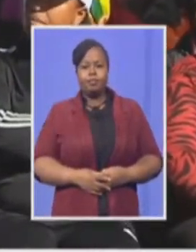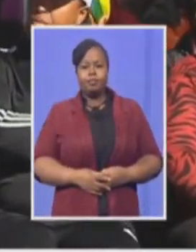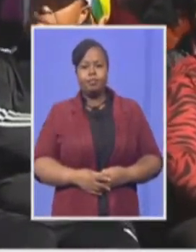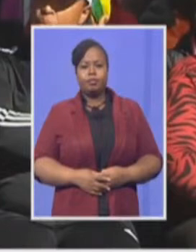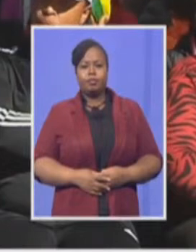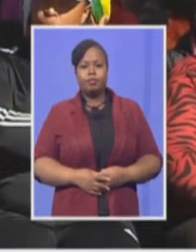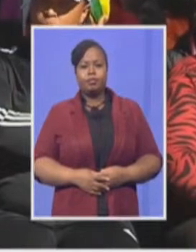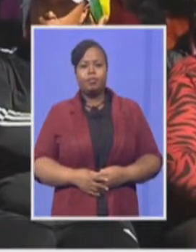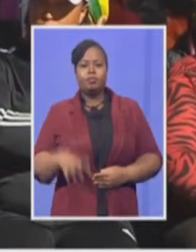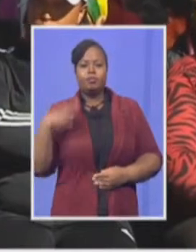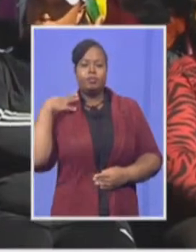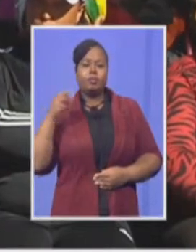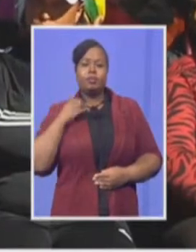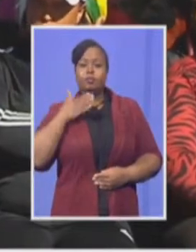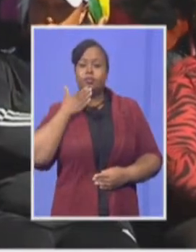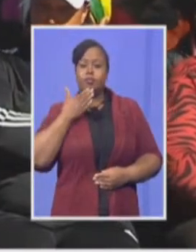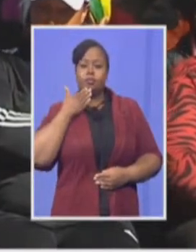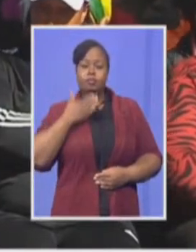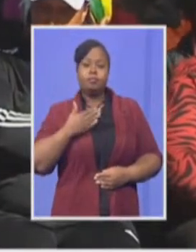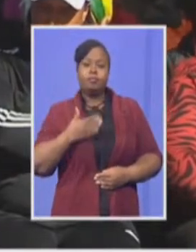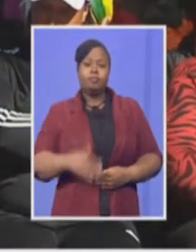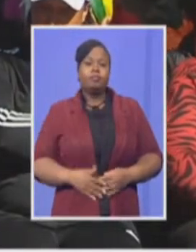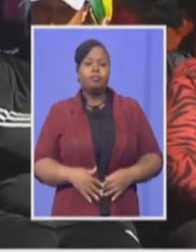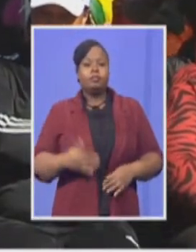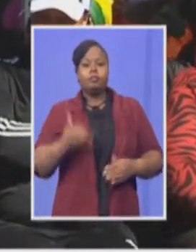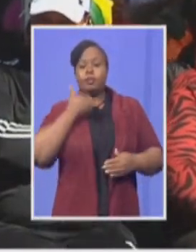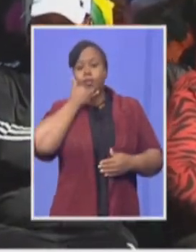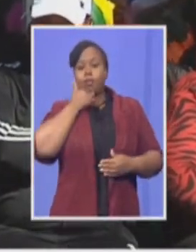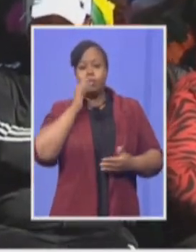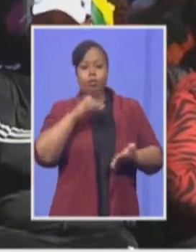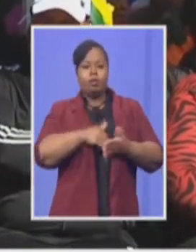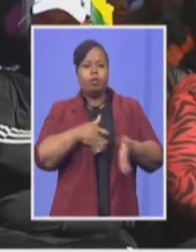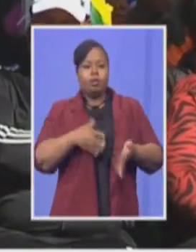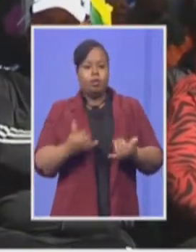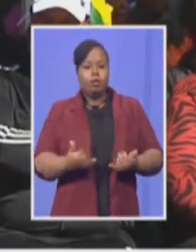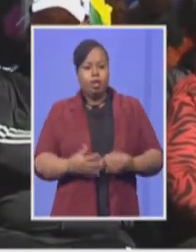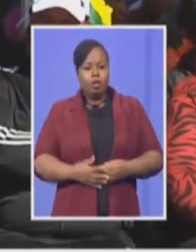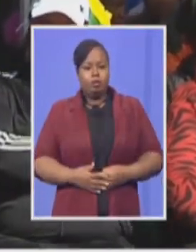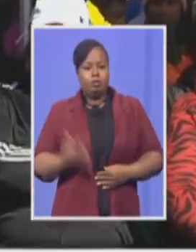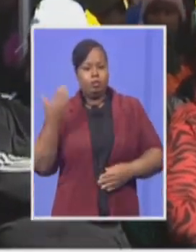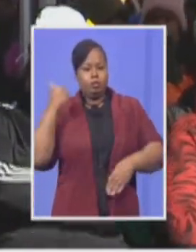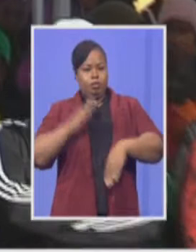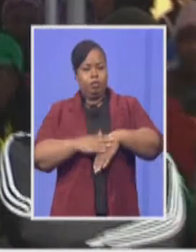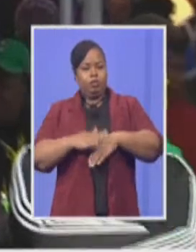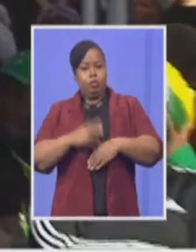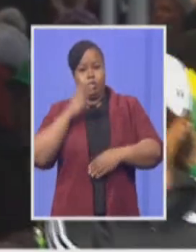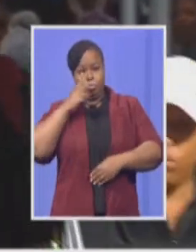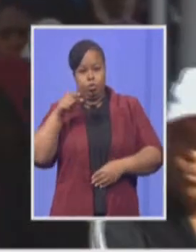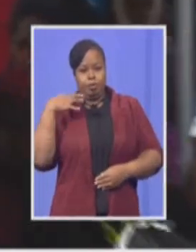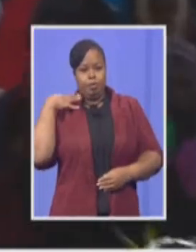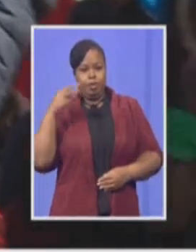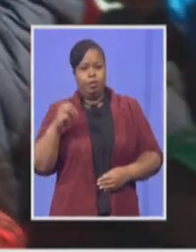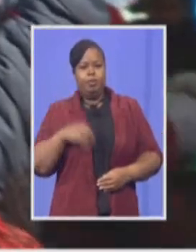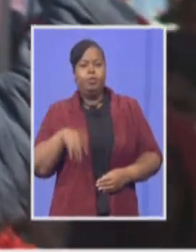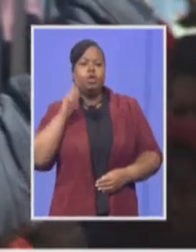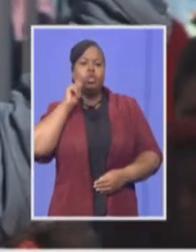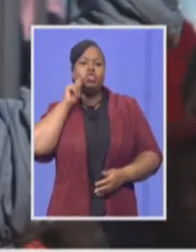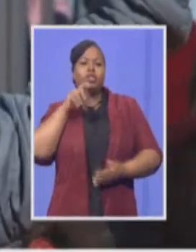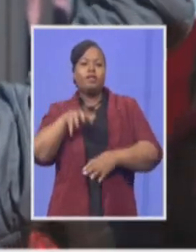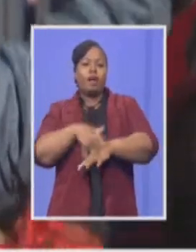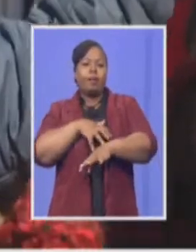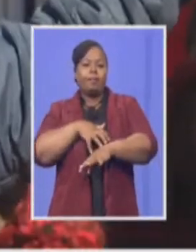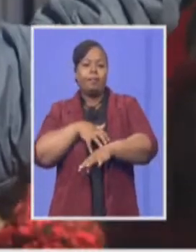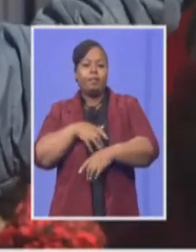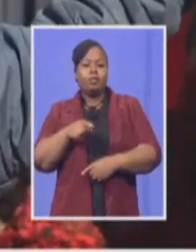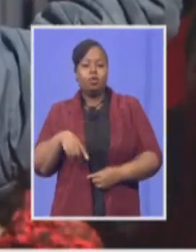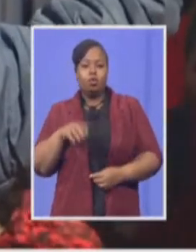Minister, I'm very much happy that today unalorona today. The last time I saw you, Minister, Noluko Chicken Farm, when